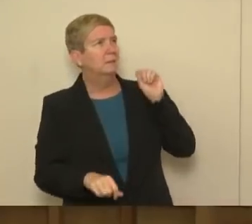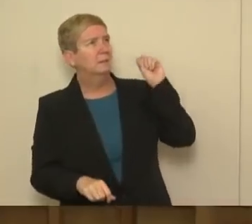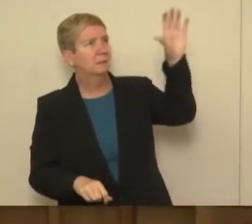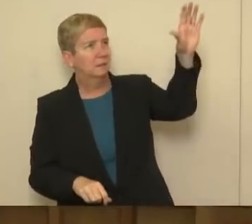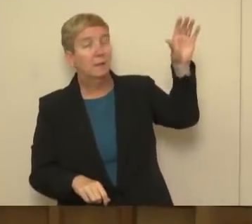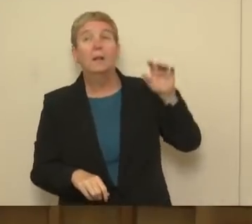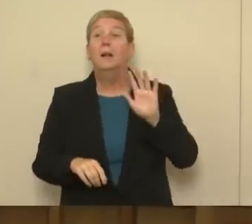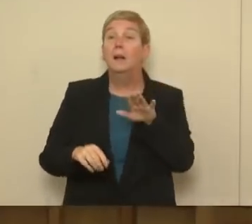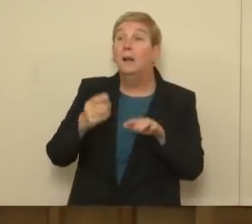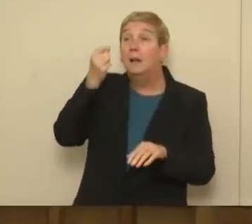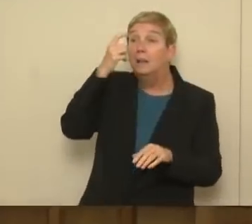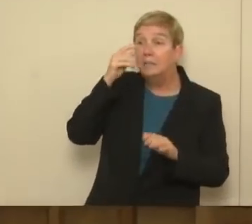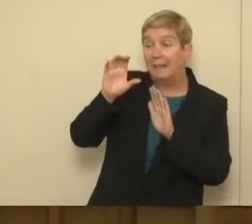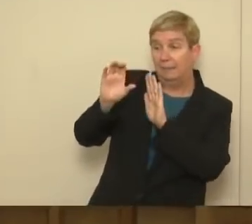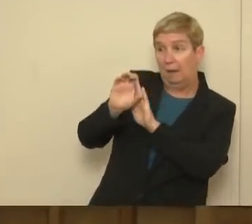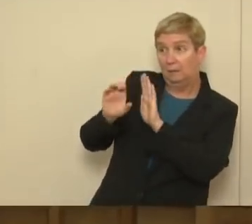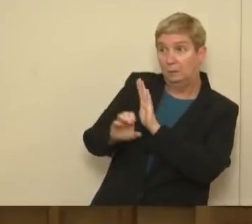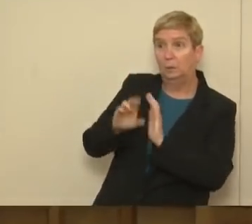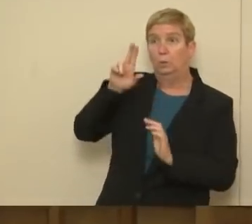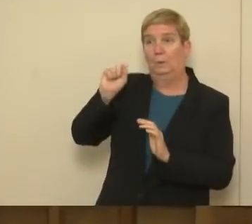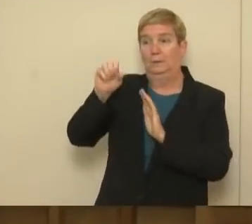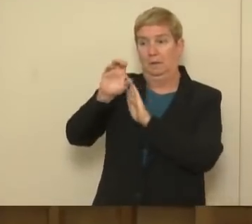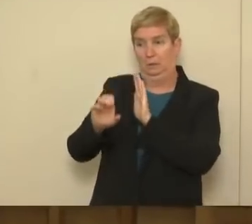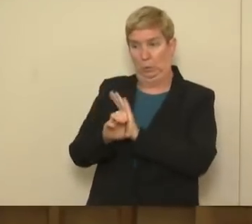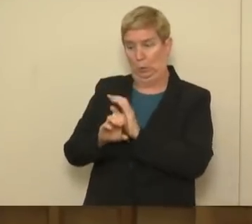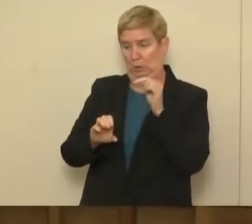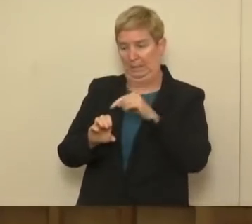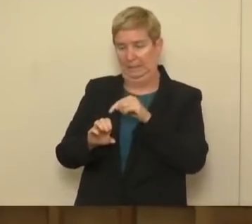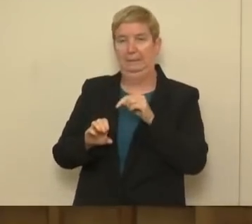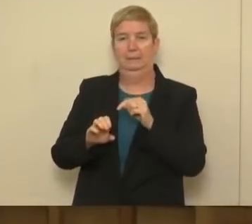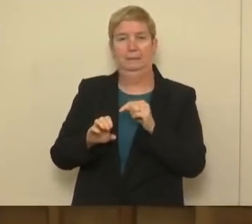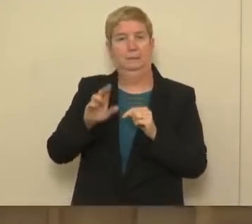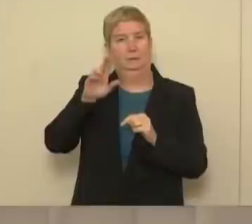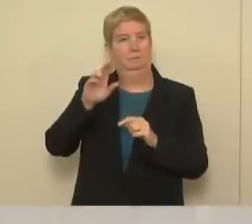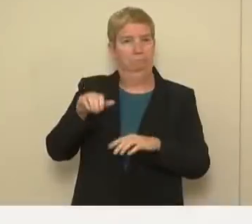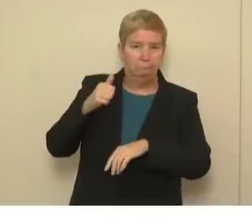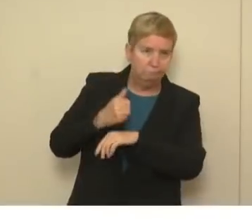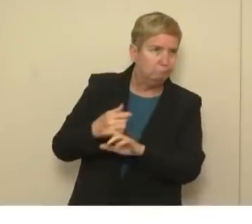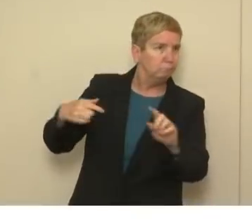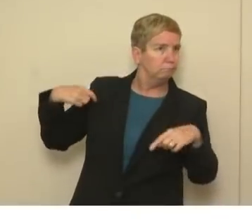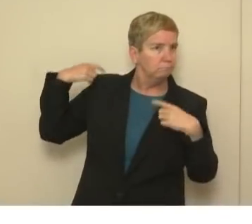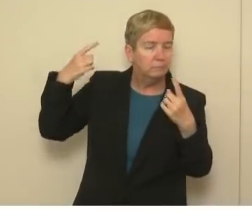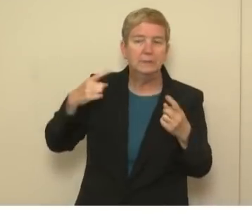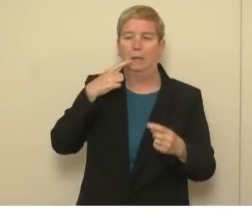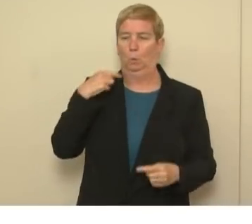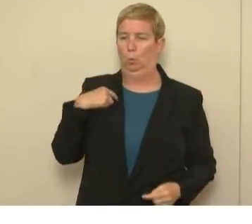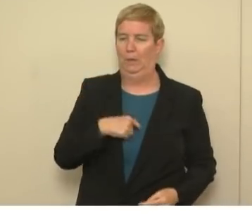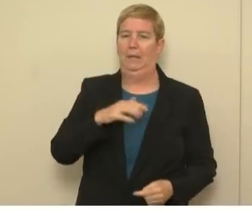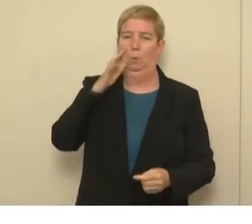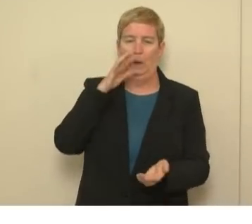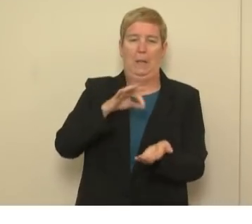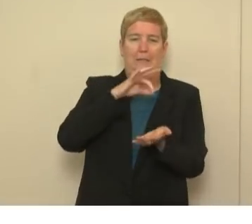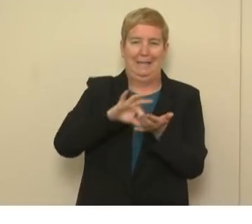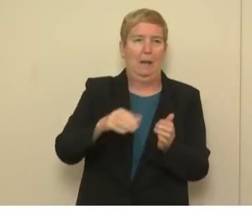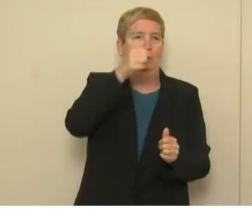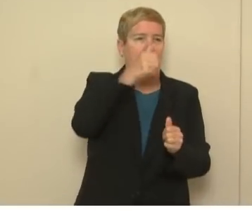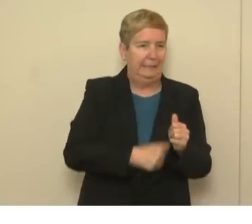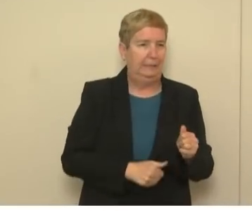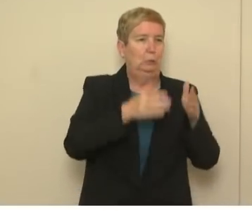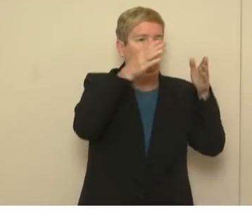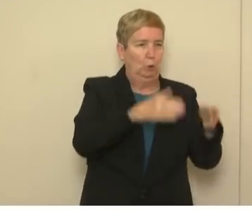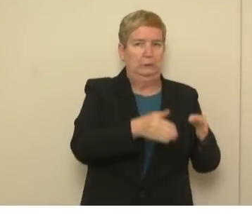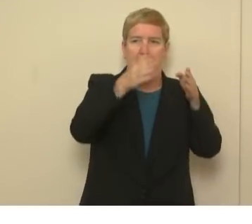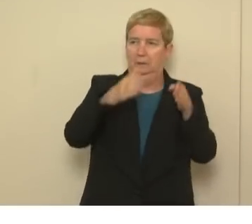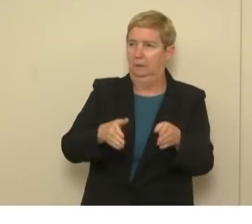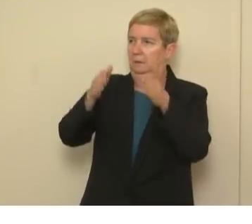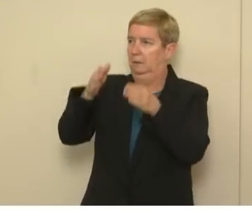Constitution. The Constitution says that we will count every single person who lives in the country, everybody, regardless of how old